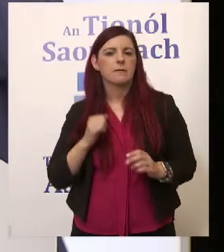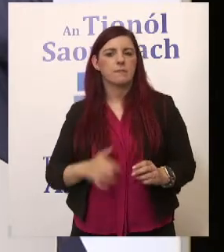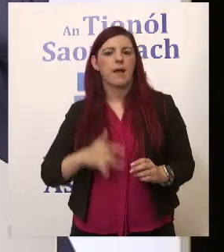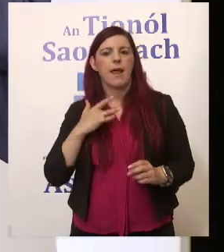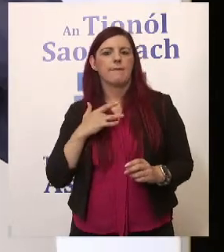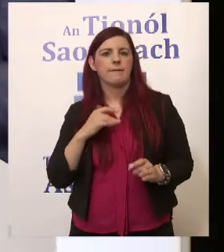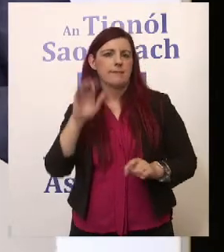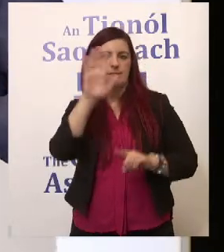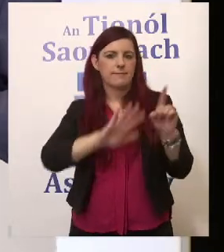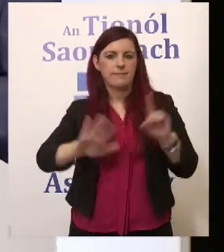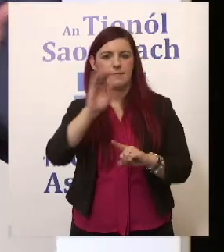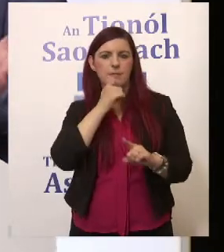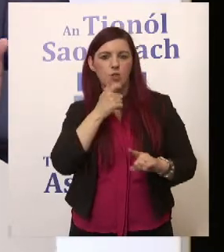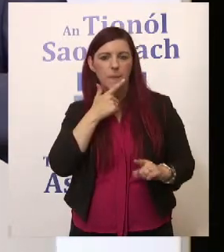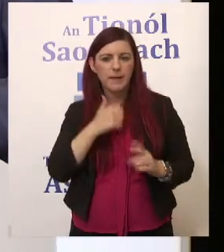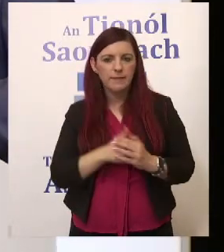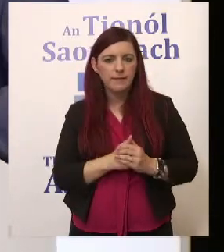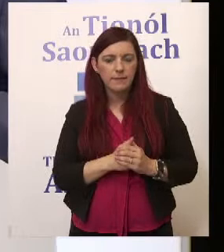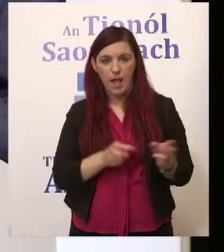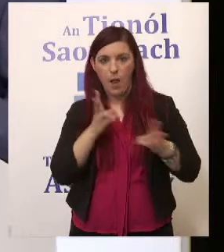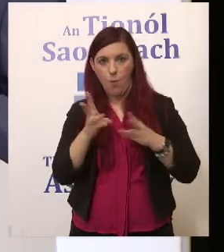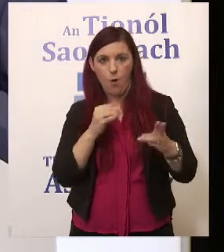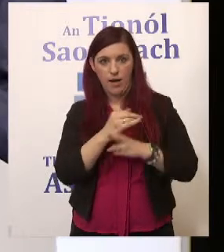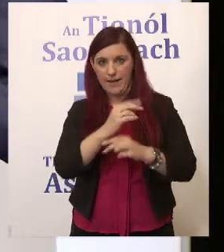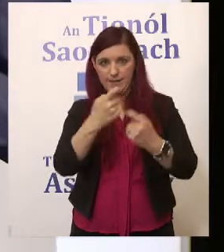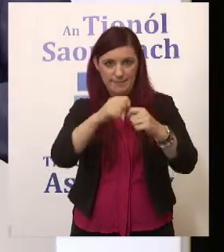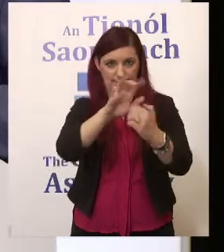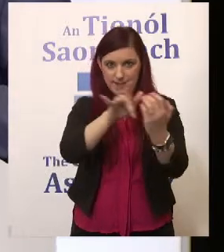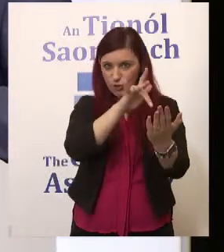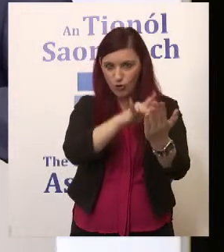over Dublin, you know. I work in the city centre,